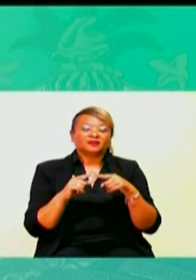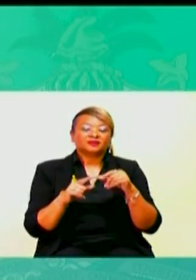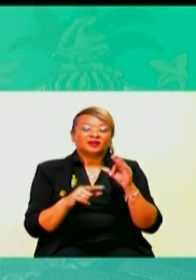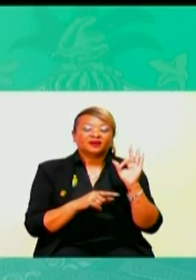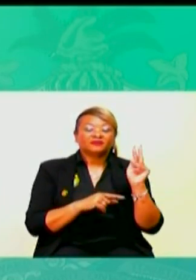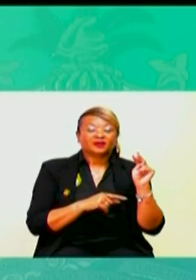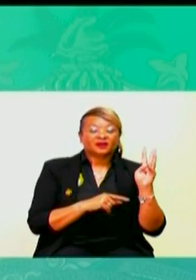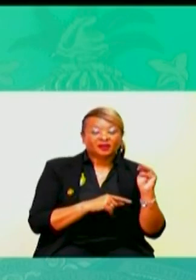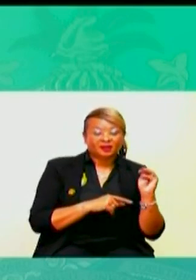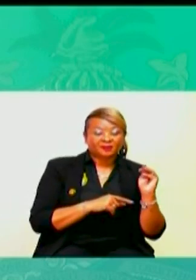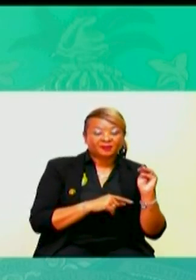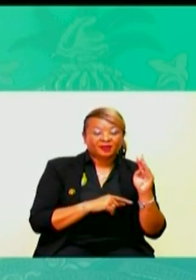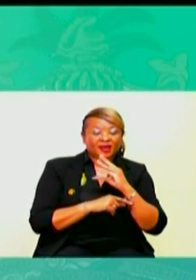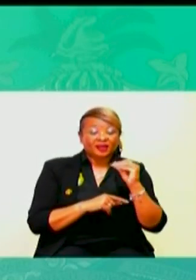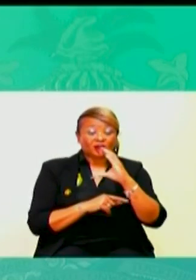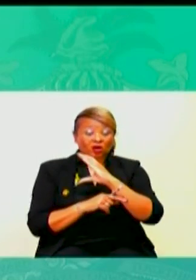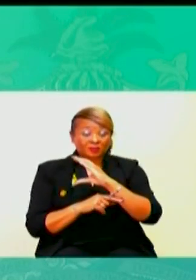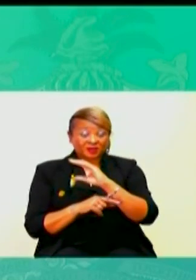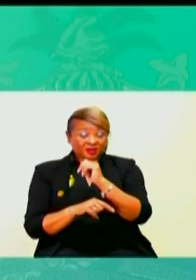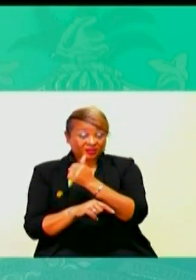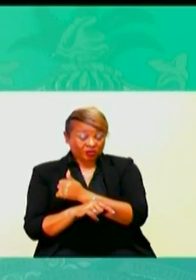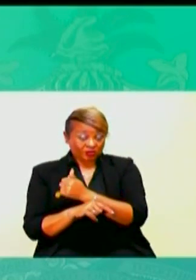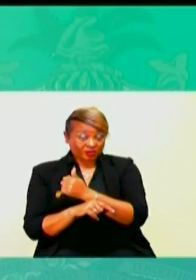FNM and the competent authority